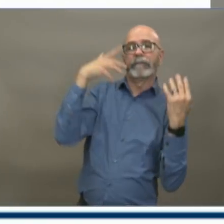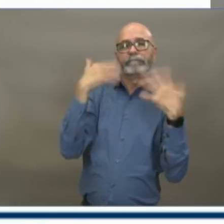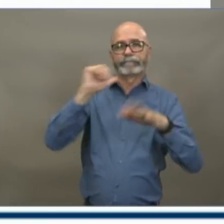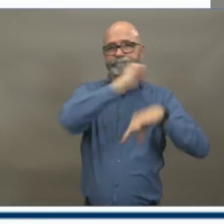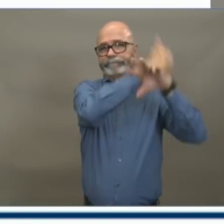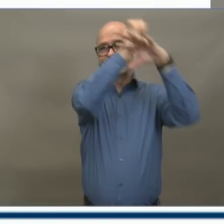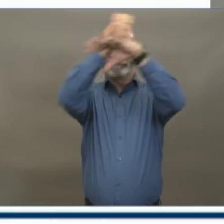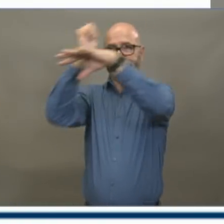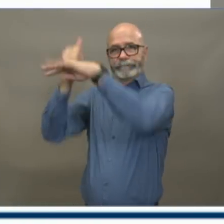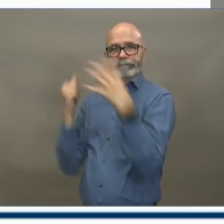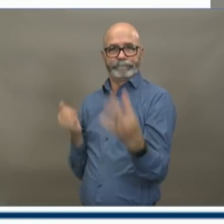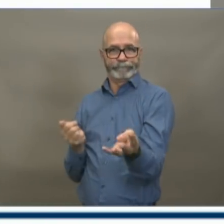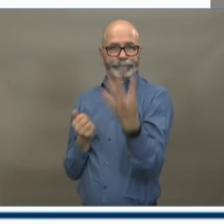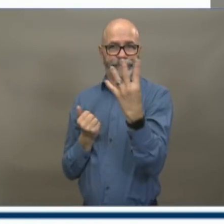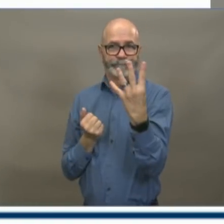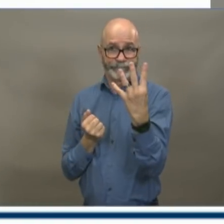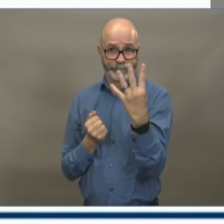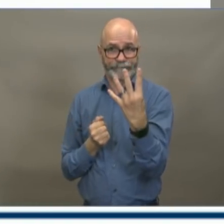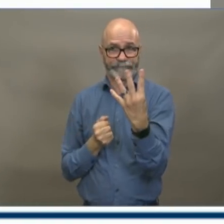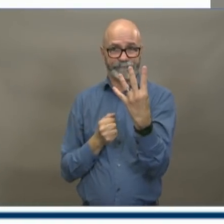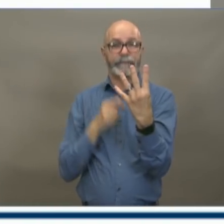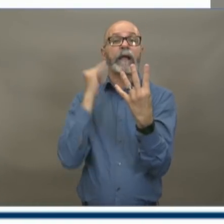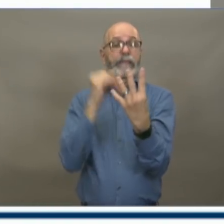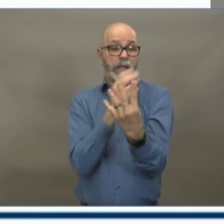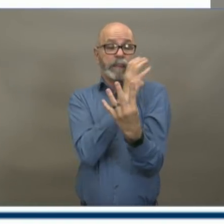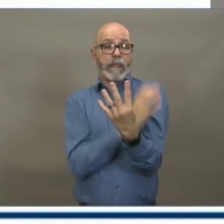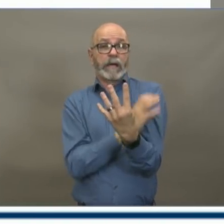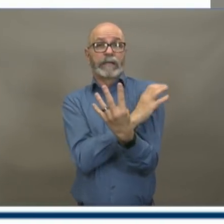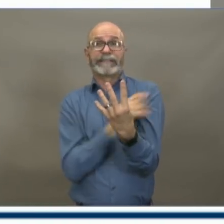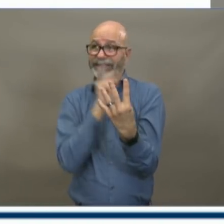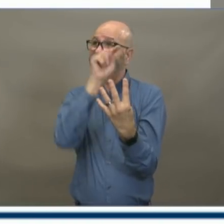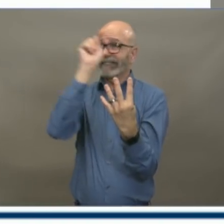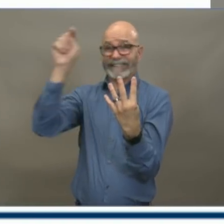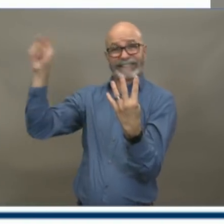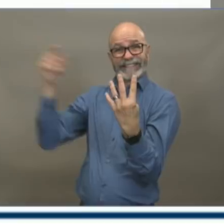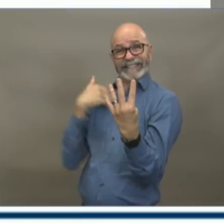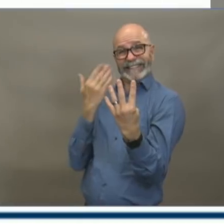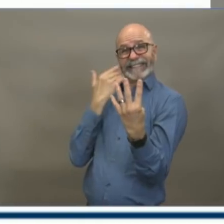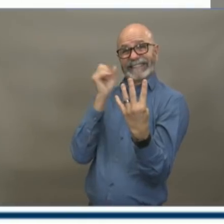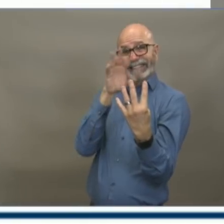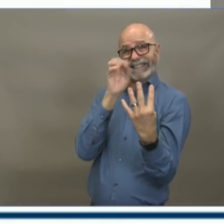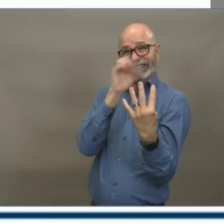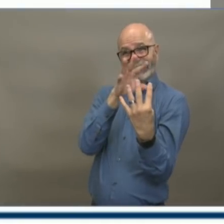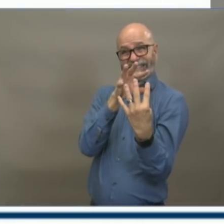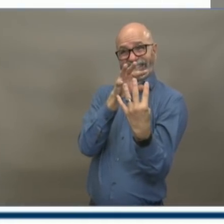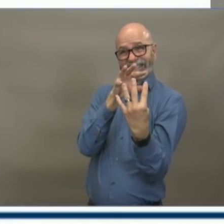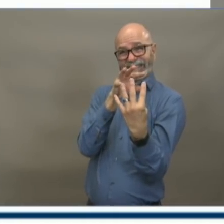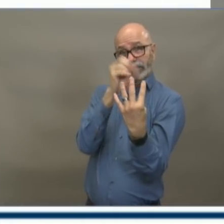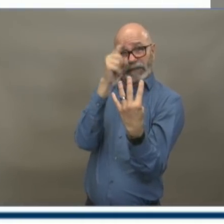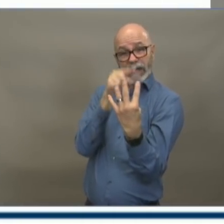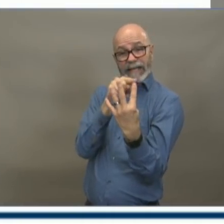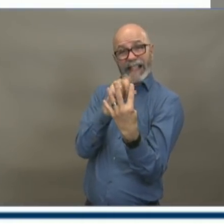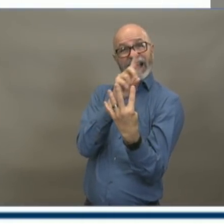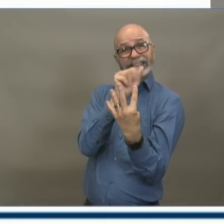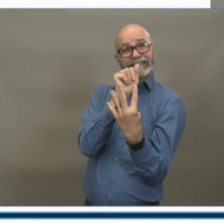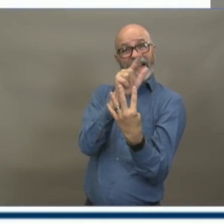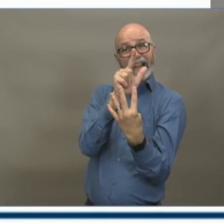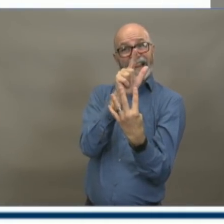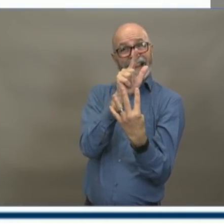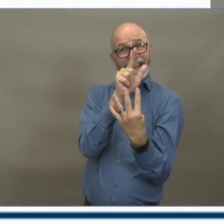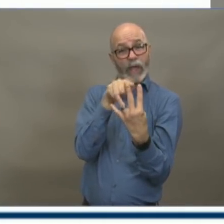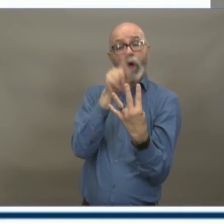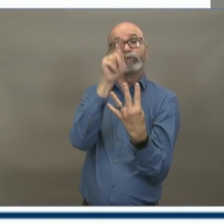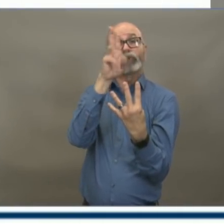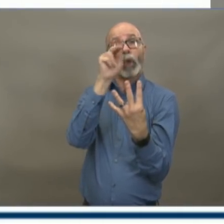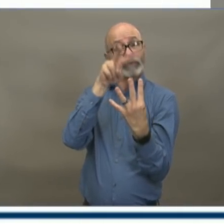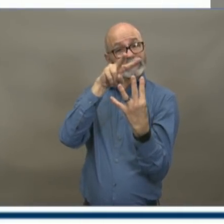These clinics, with the exception of Truro and Dalhousie, will run again next week, and the ones that we don't have vaccine for